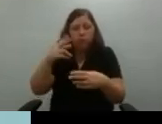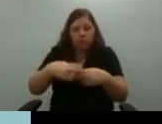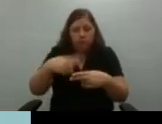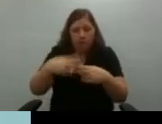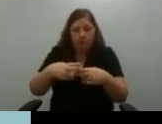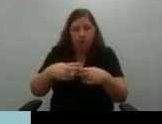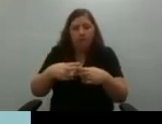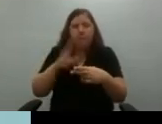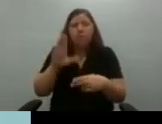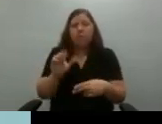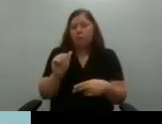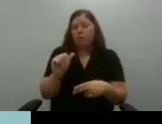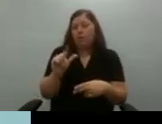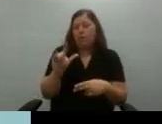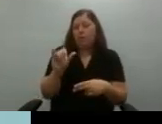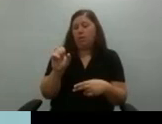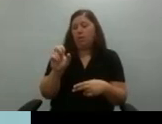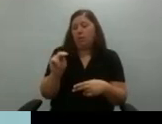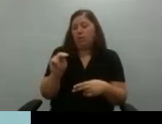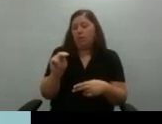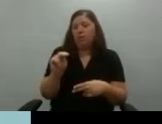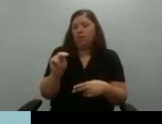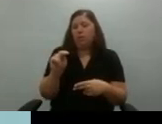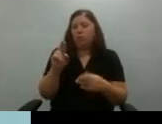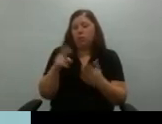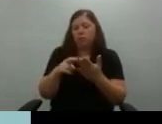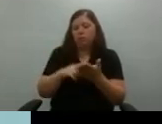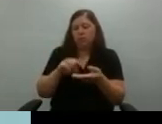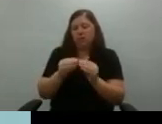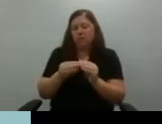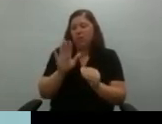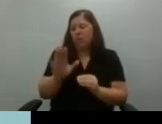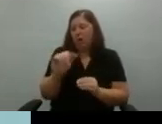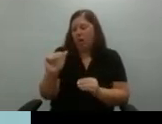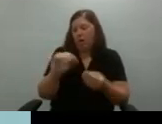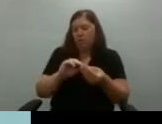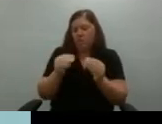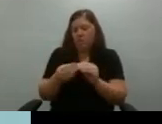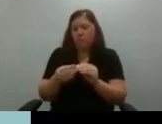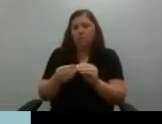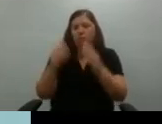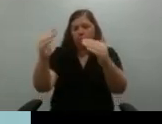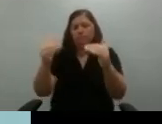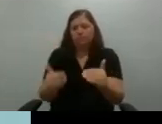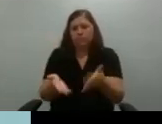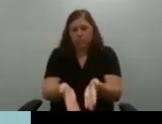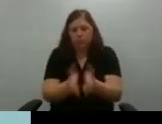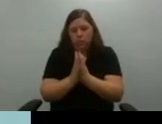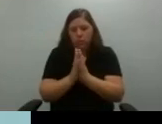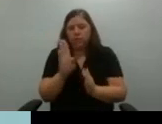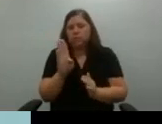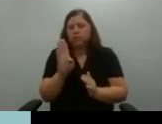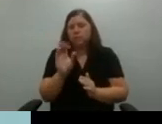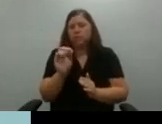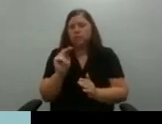alien registration number or your A number, if you have one, and a request for a bond redetermination hearing